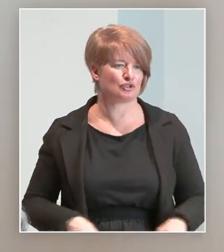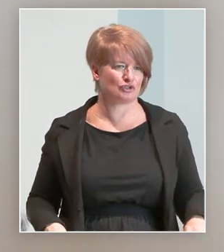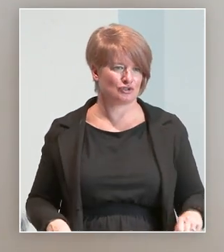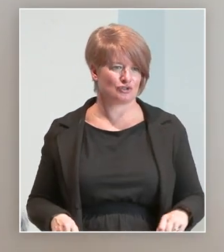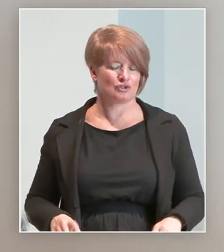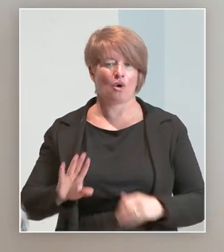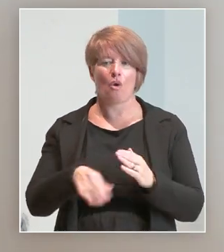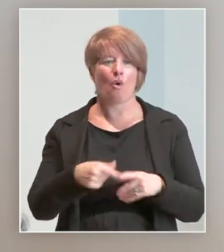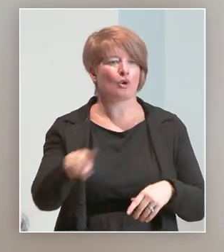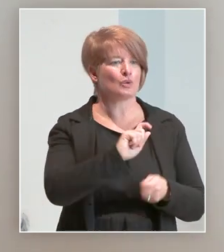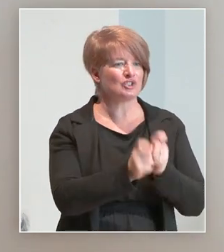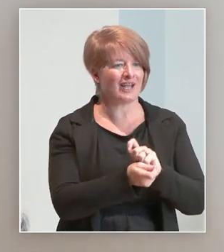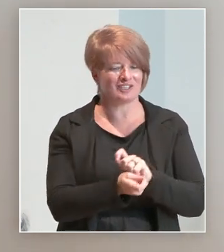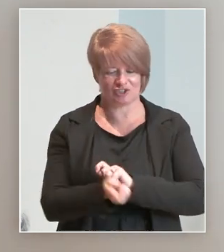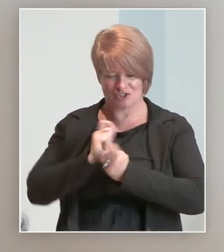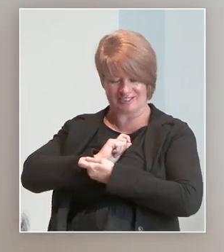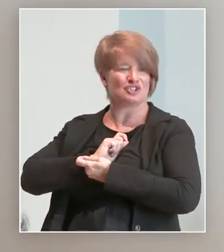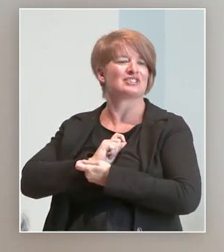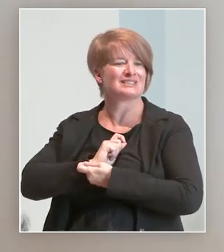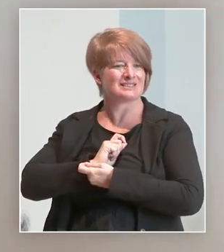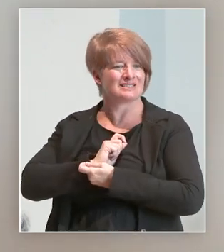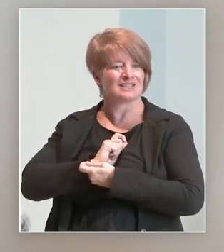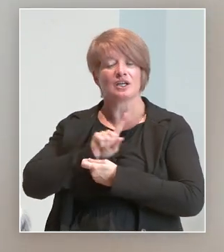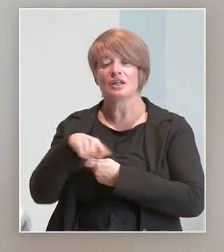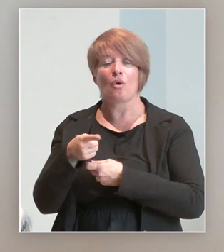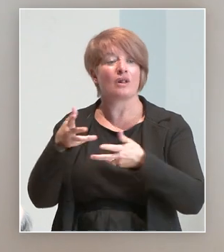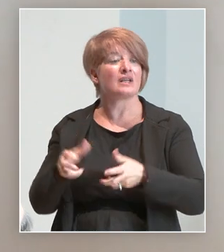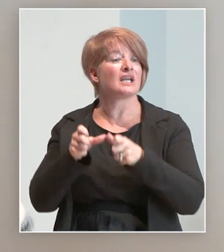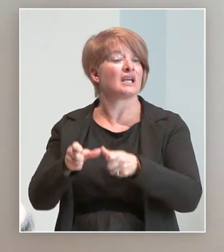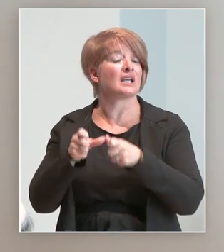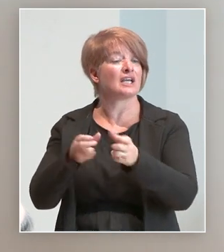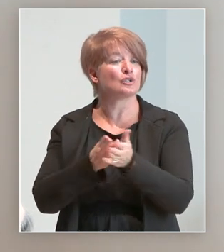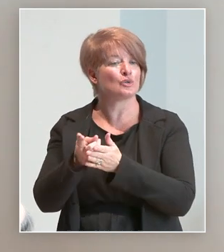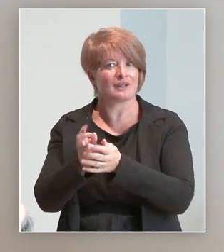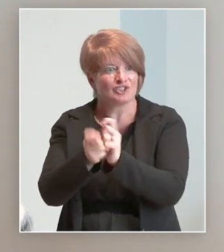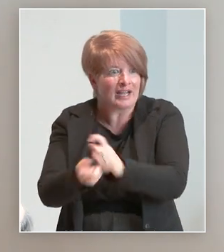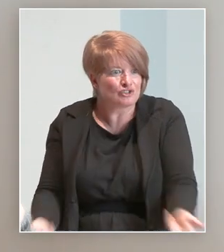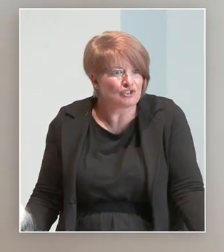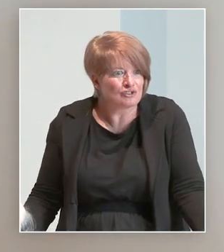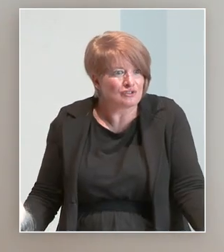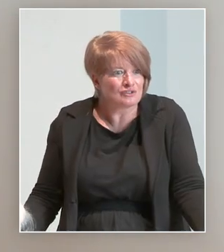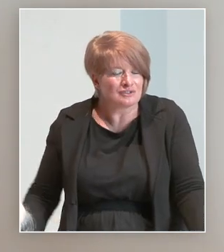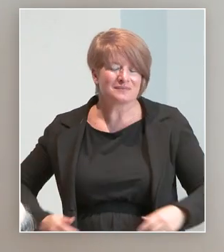All that you change, changes you. The only lasting truth is change.